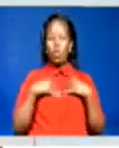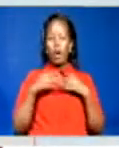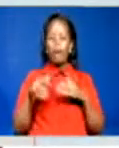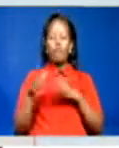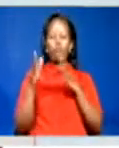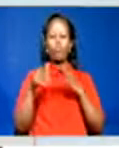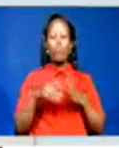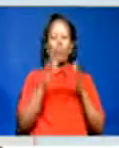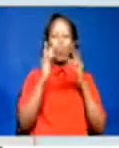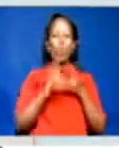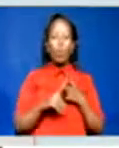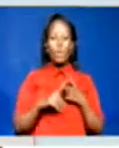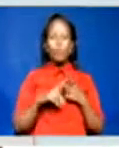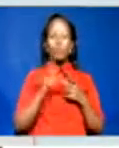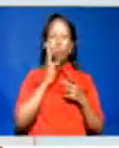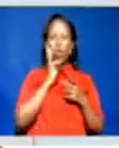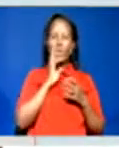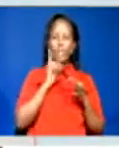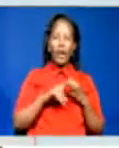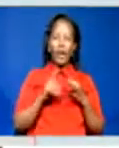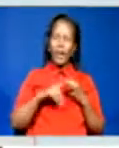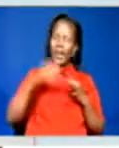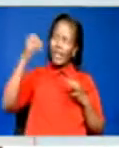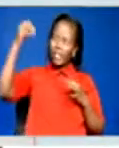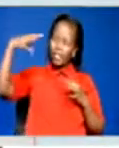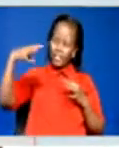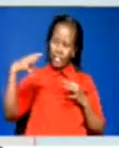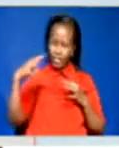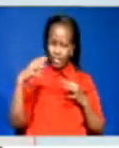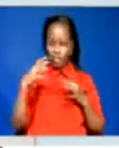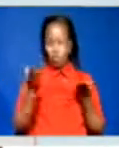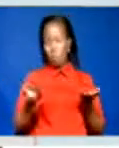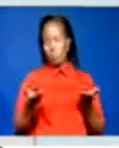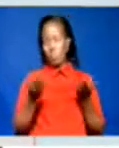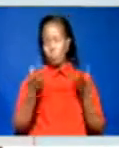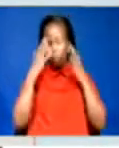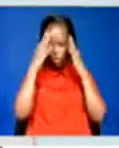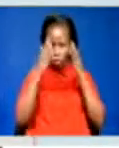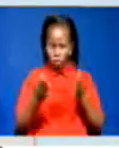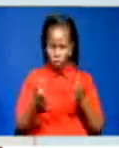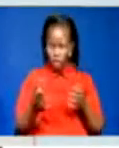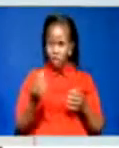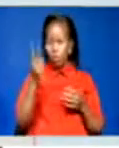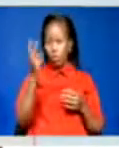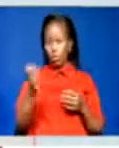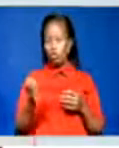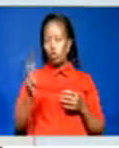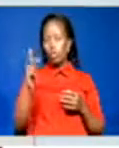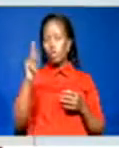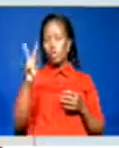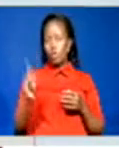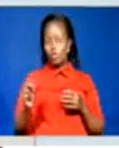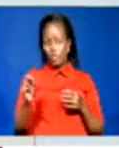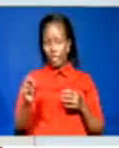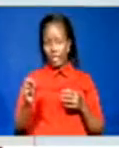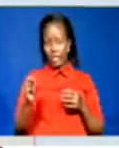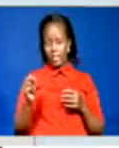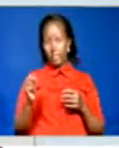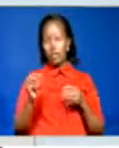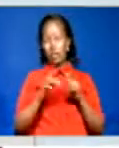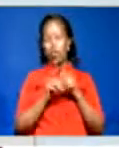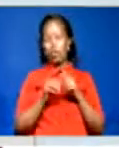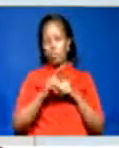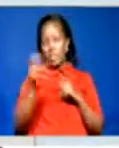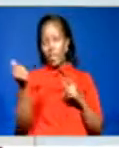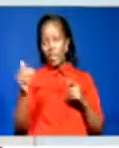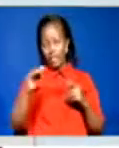water, electricity in that radius. You can look at 20 kilometers, that's how we work at username investment. 20 kilometer radius in other cities